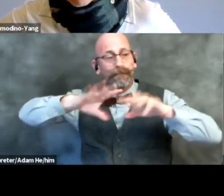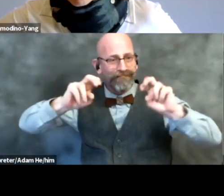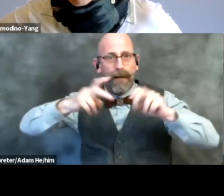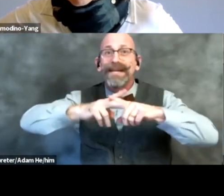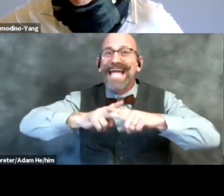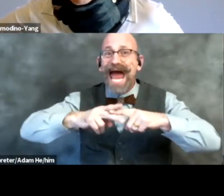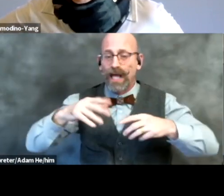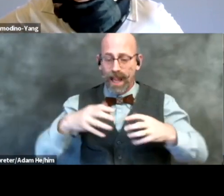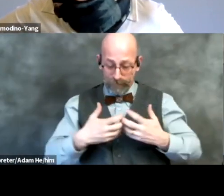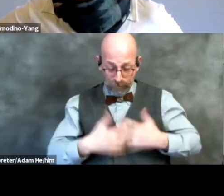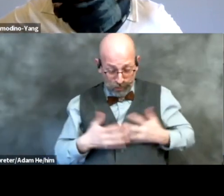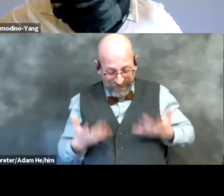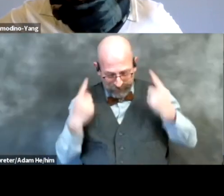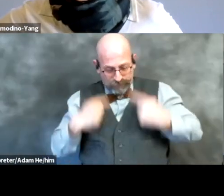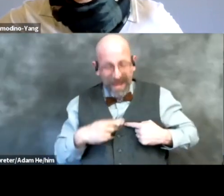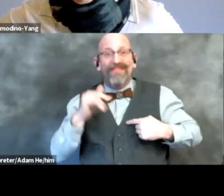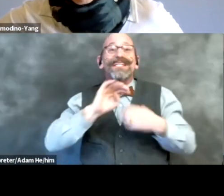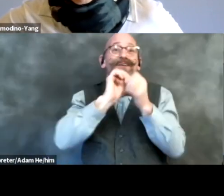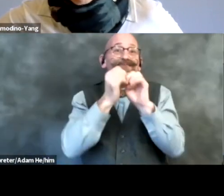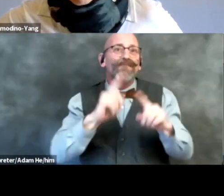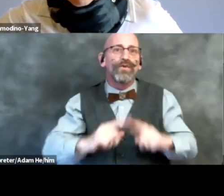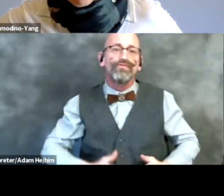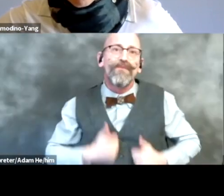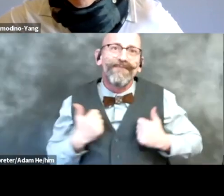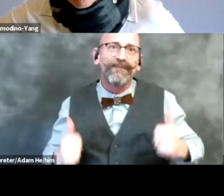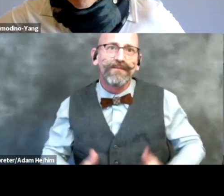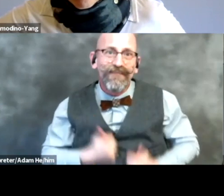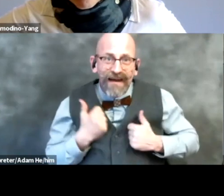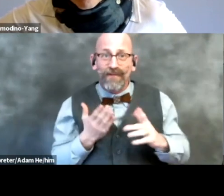So emotions are a critical piece of learning always.